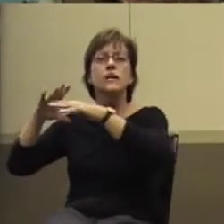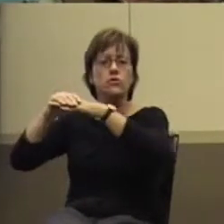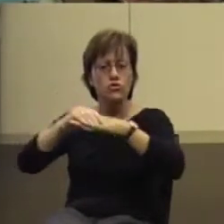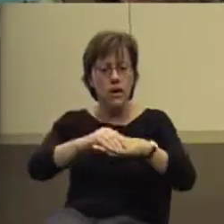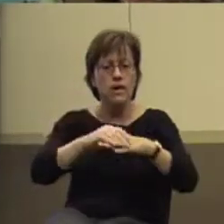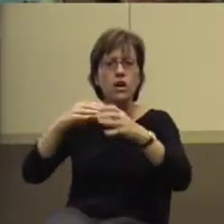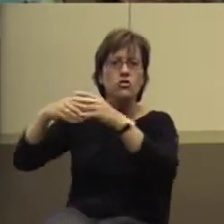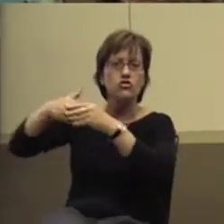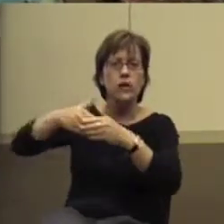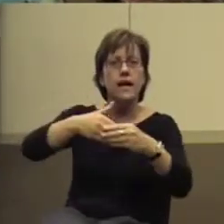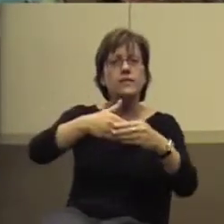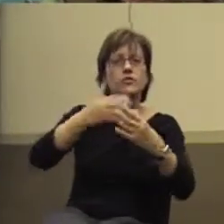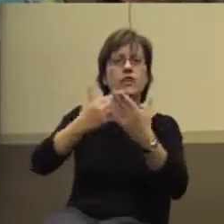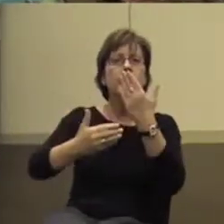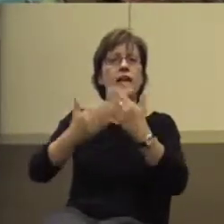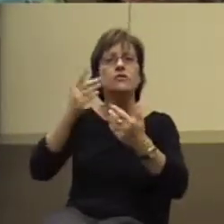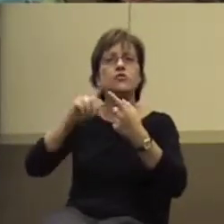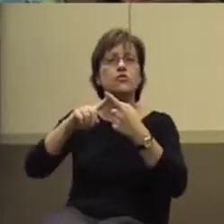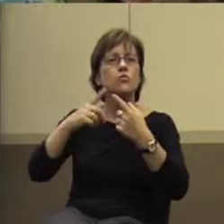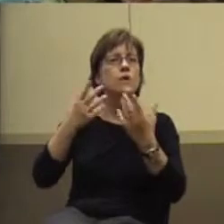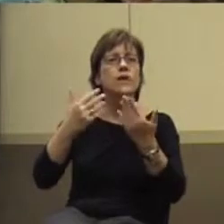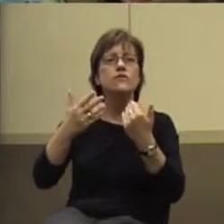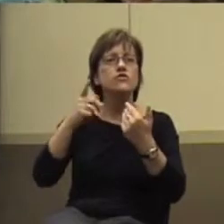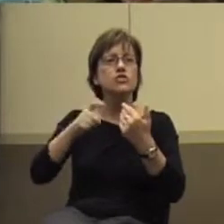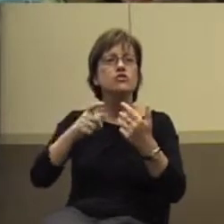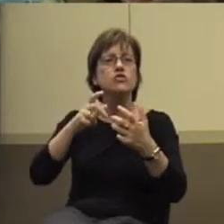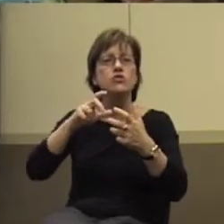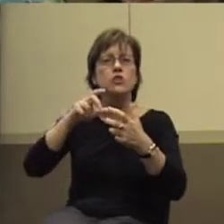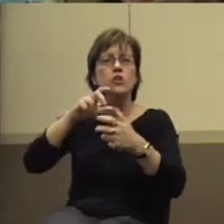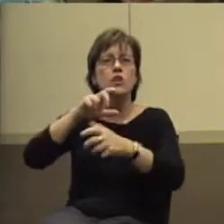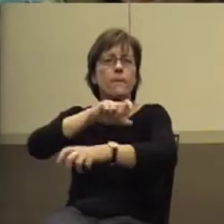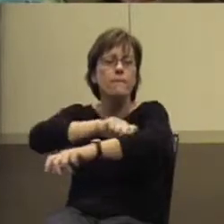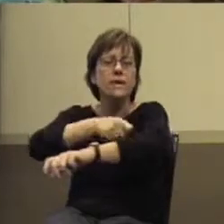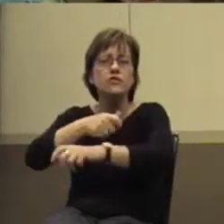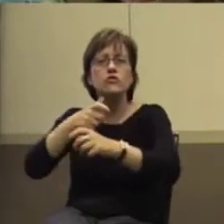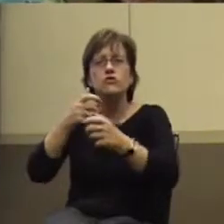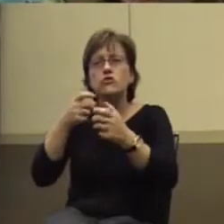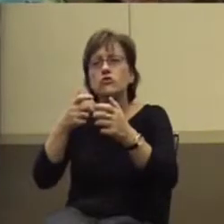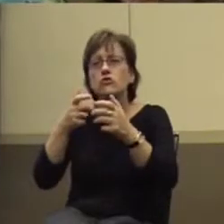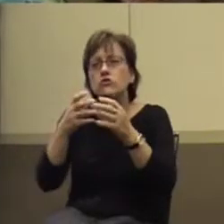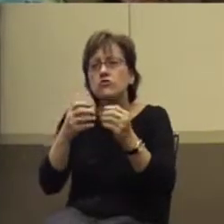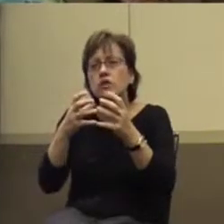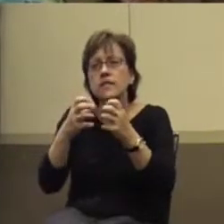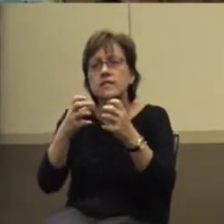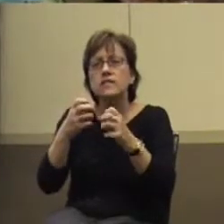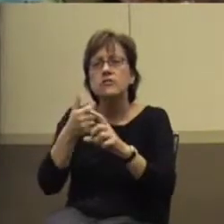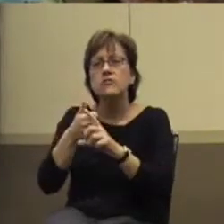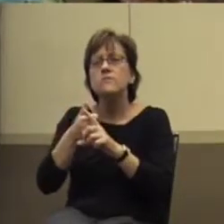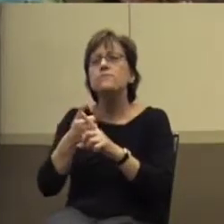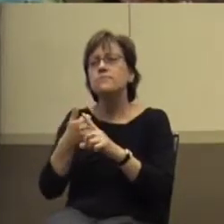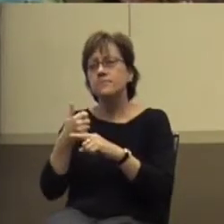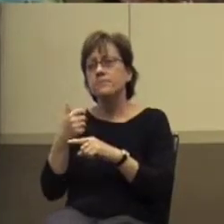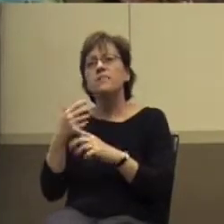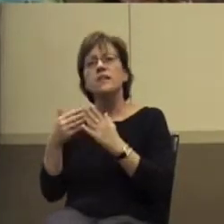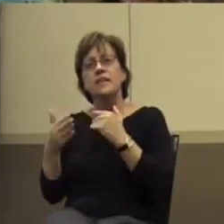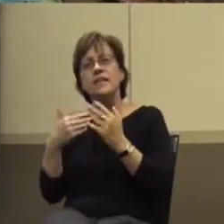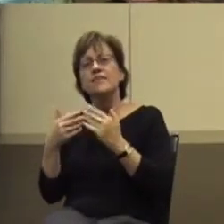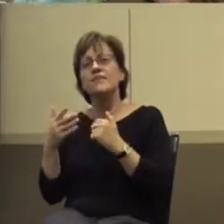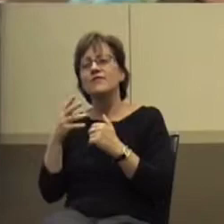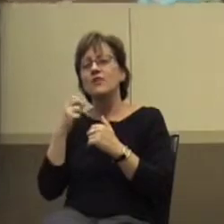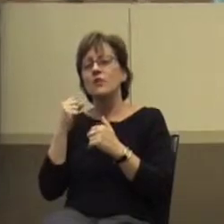The object that she should squeeze and finish her. Right. Right. Yeah, and that's kind of what was done. Either if there